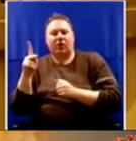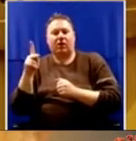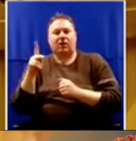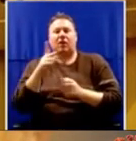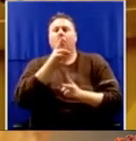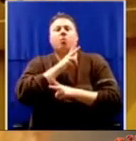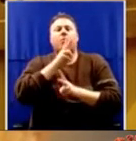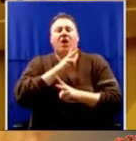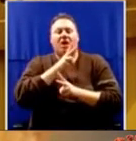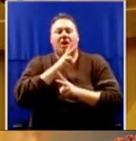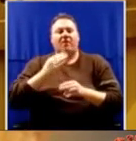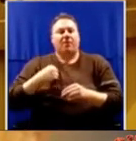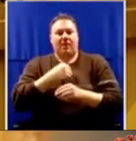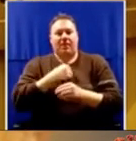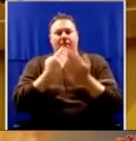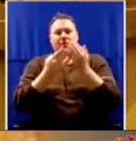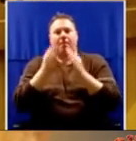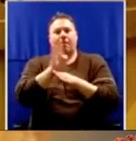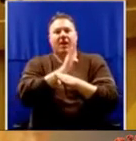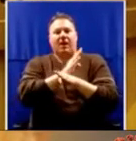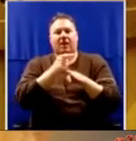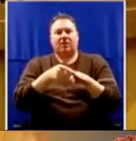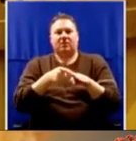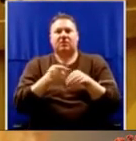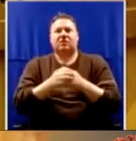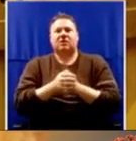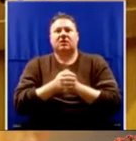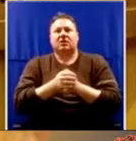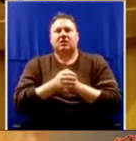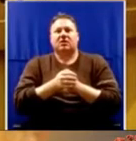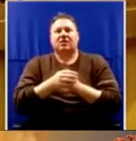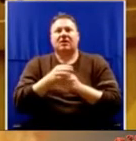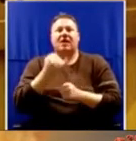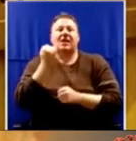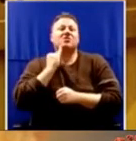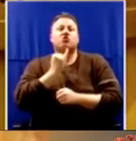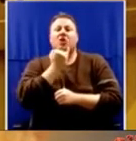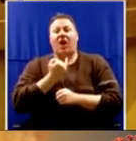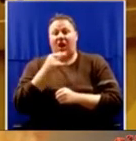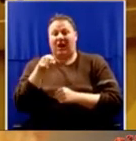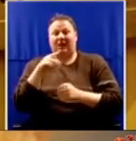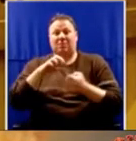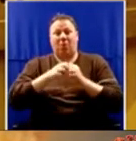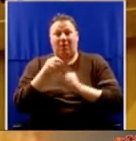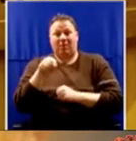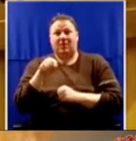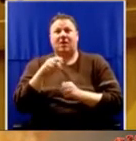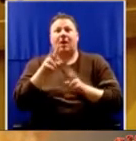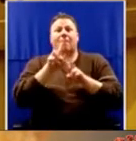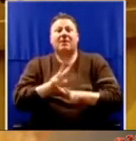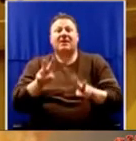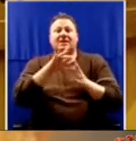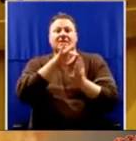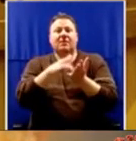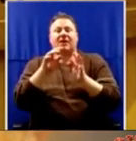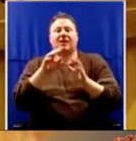Lastly, as far as the misplaced comments about Israel are concerned, they are not helpful in bringing peace to the Middle East. My